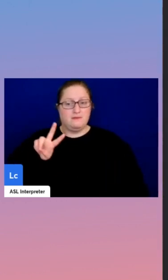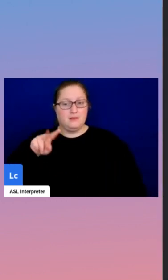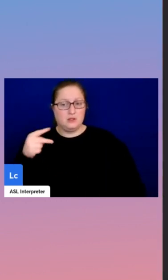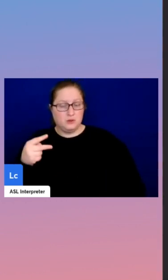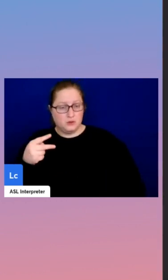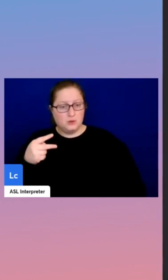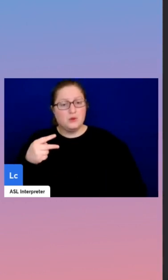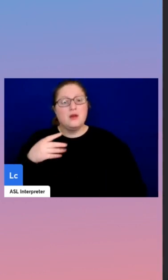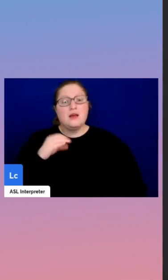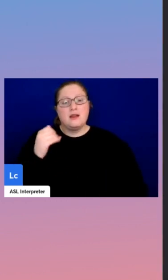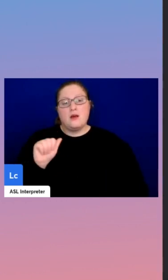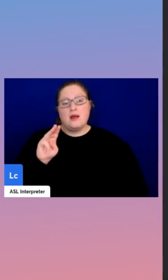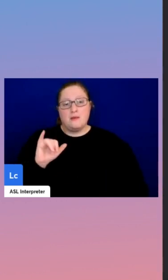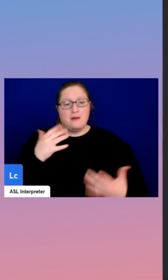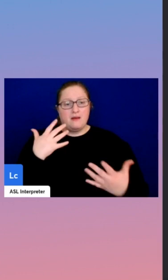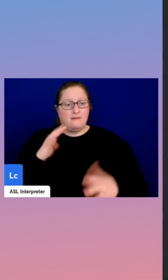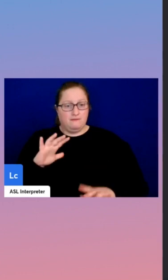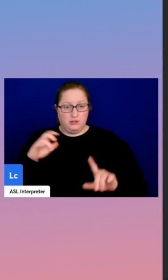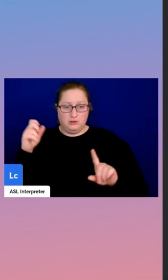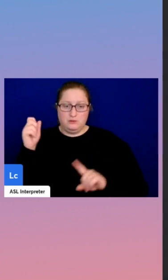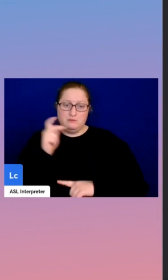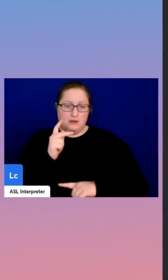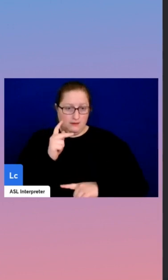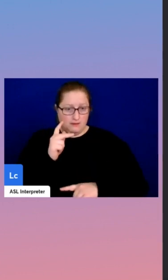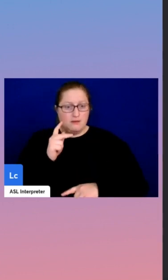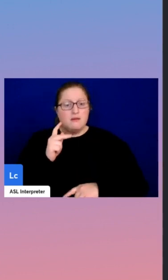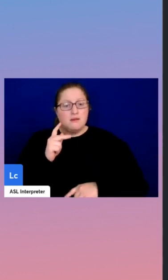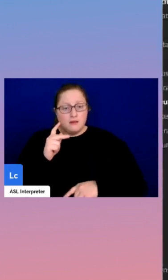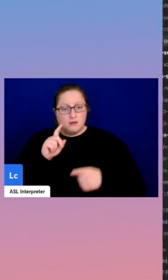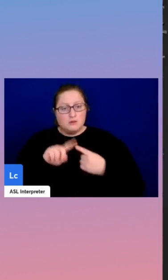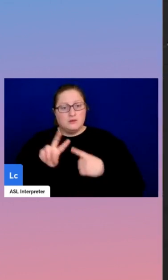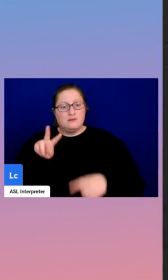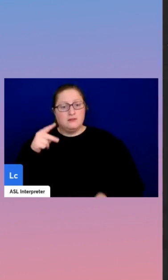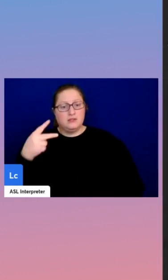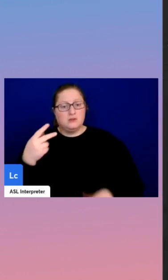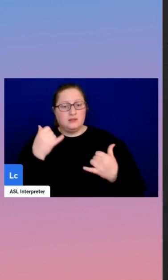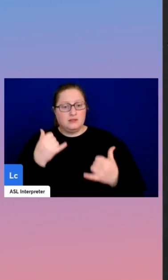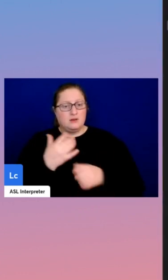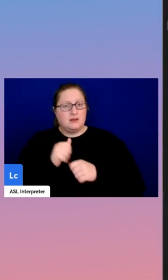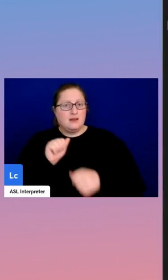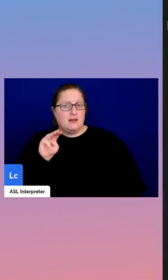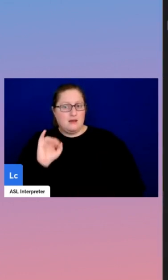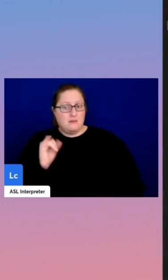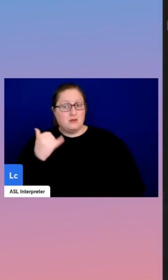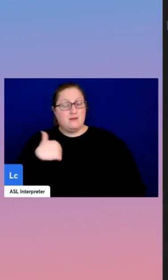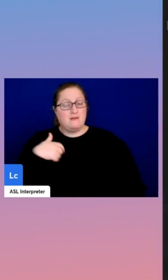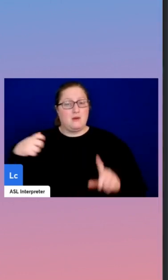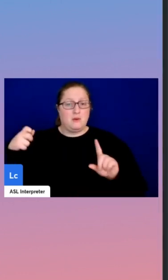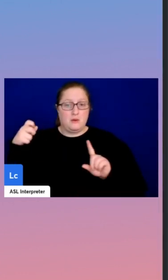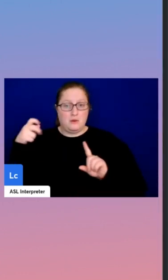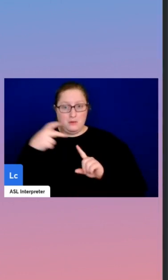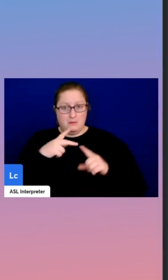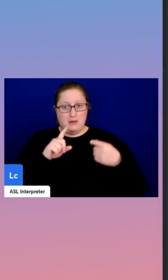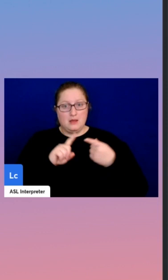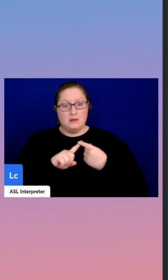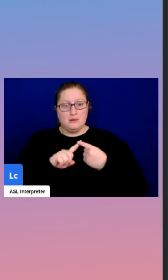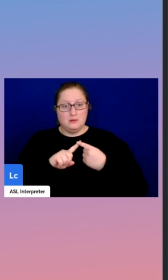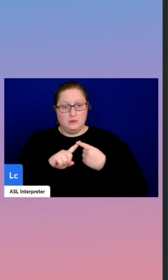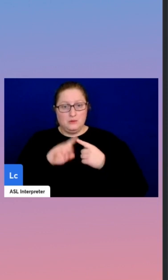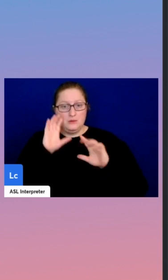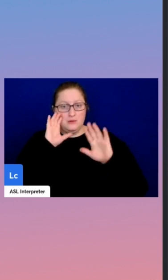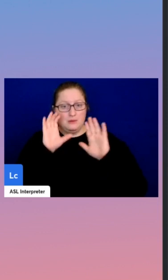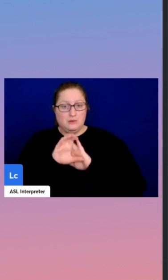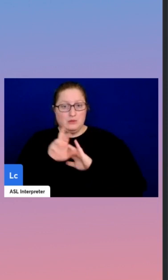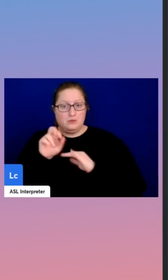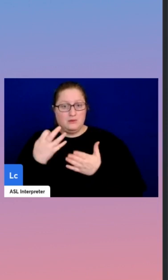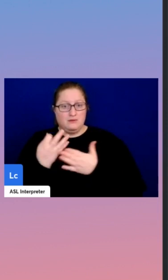AMI has been restored, which is v2, and we still get the AMI. So now if I go back here to the images and I refresh